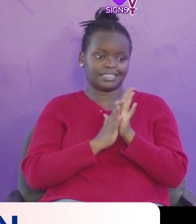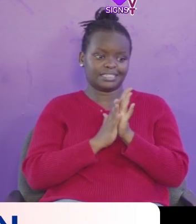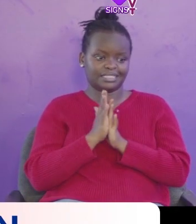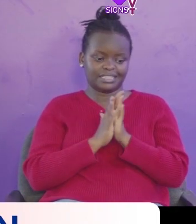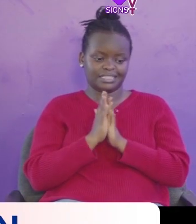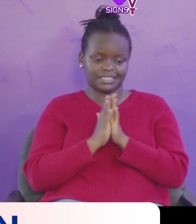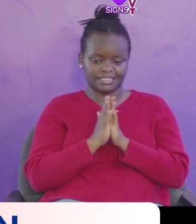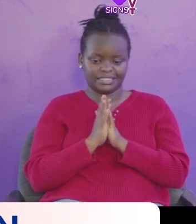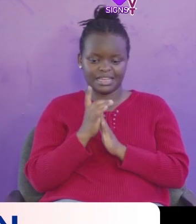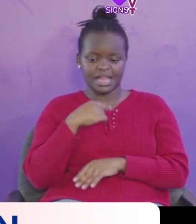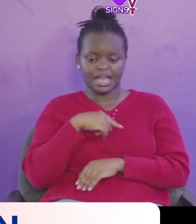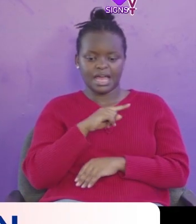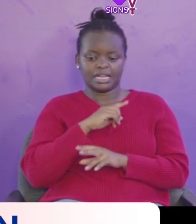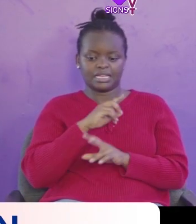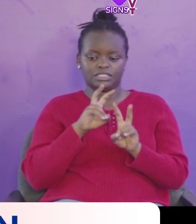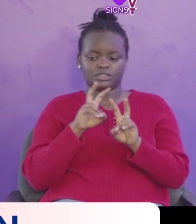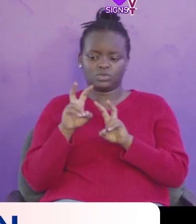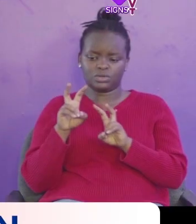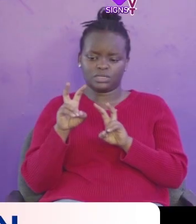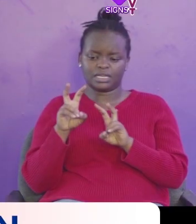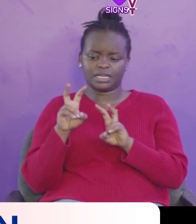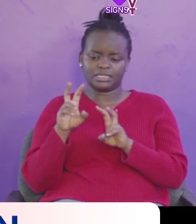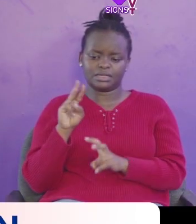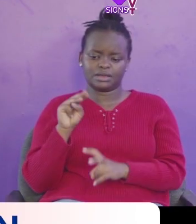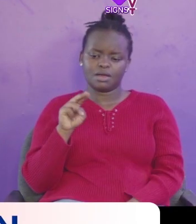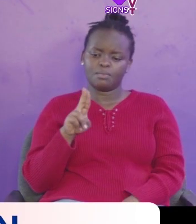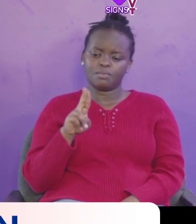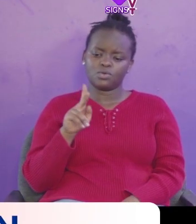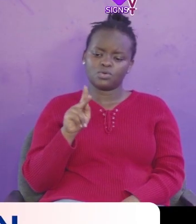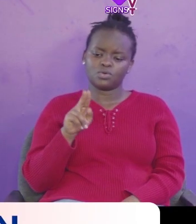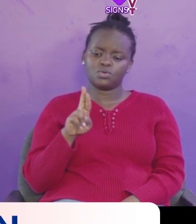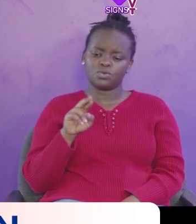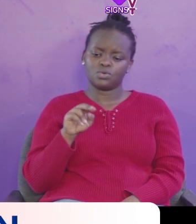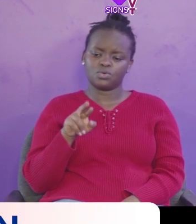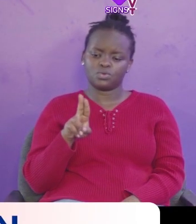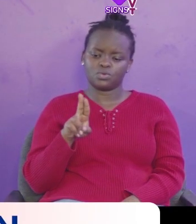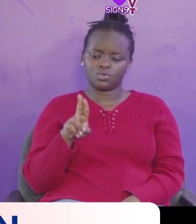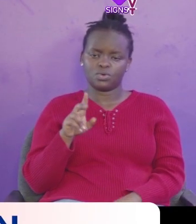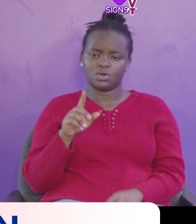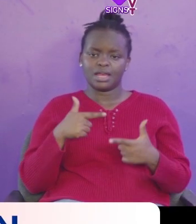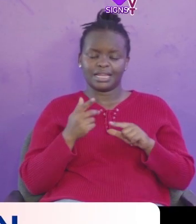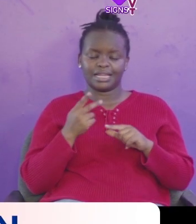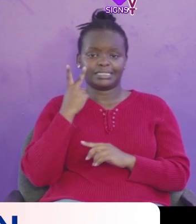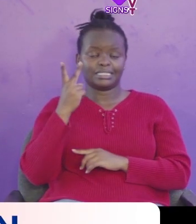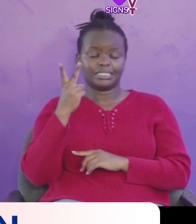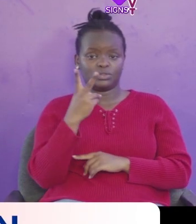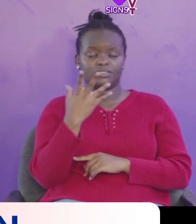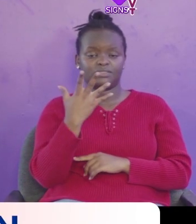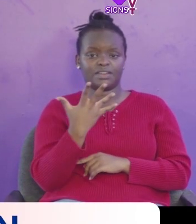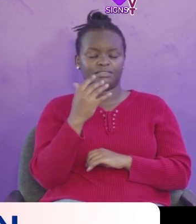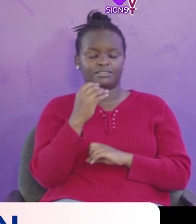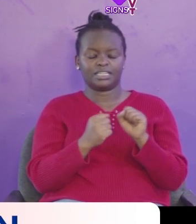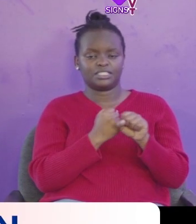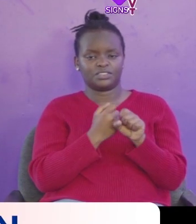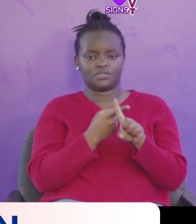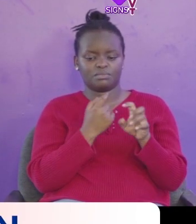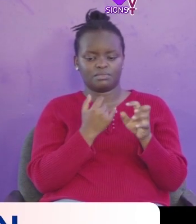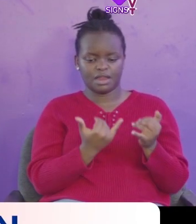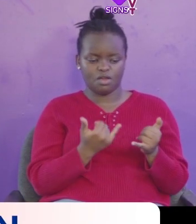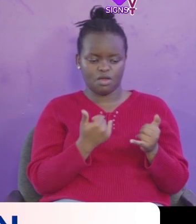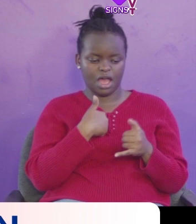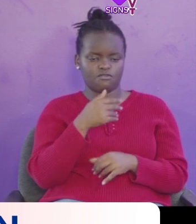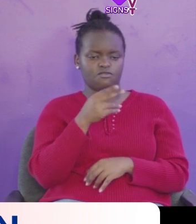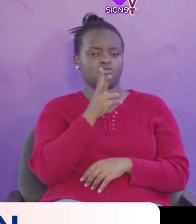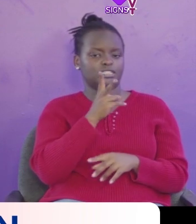So, we are looking at Mukuru kwa Njenga in Singapore. Let's use your 25 years from now. Kuna